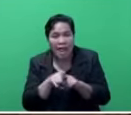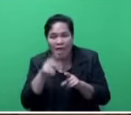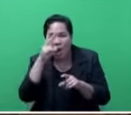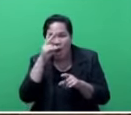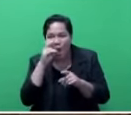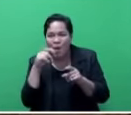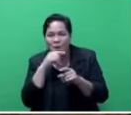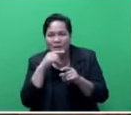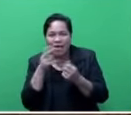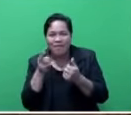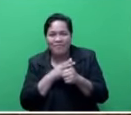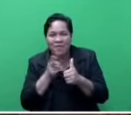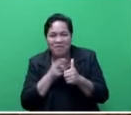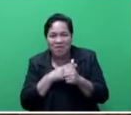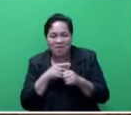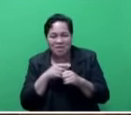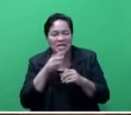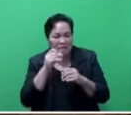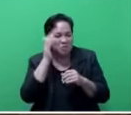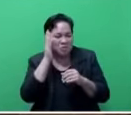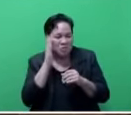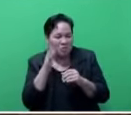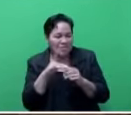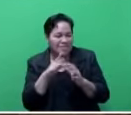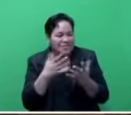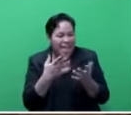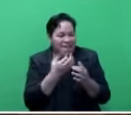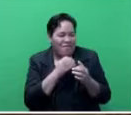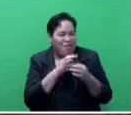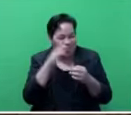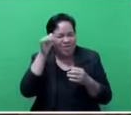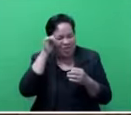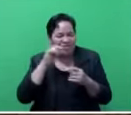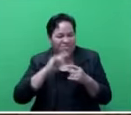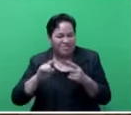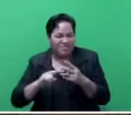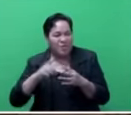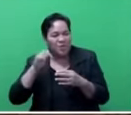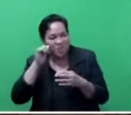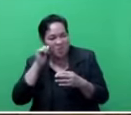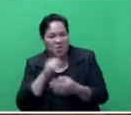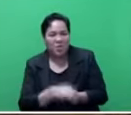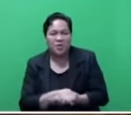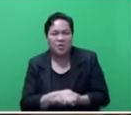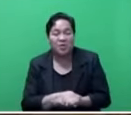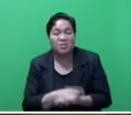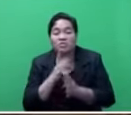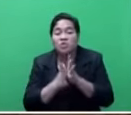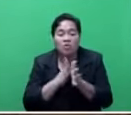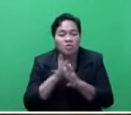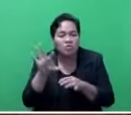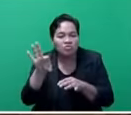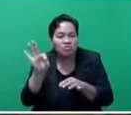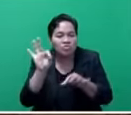network of some schools. Some schools have their old boy network. We know all of these stories. There has been stories of people being